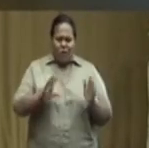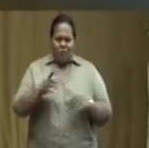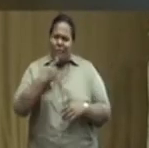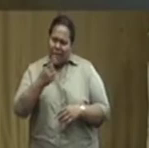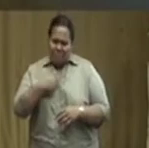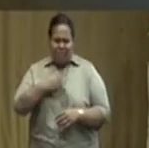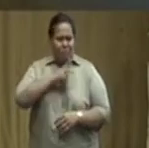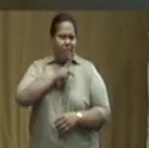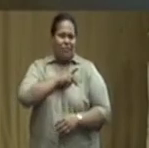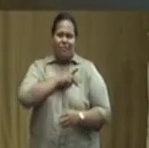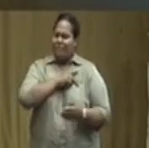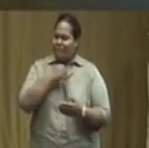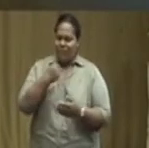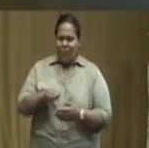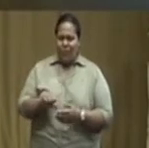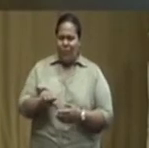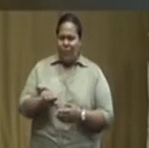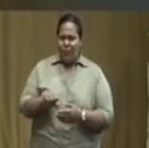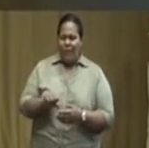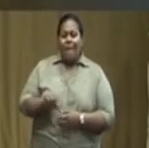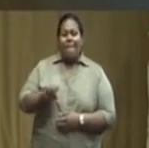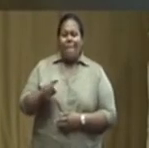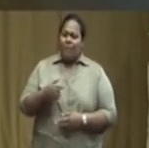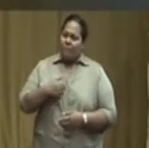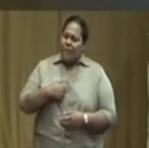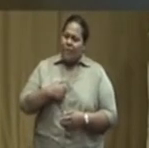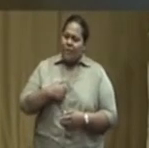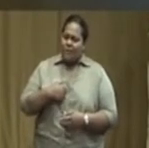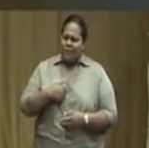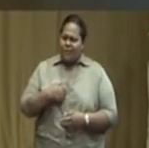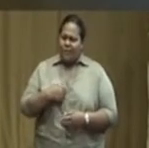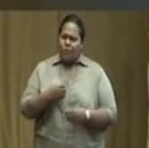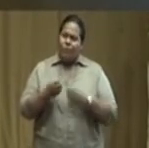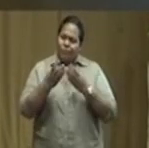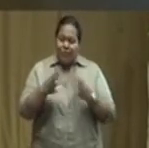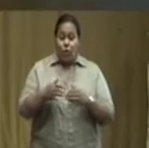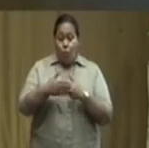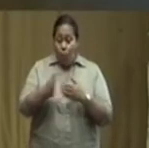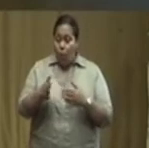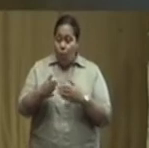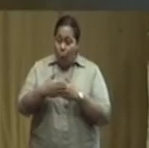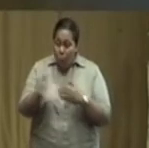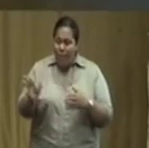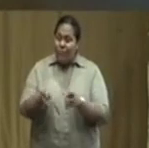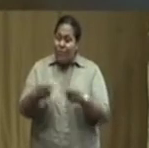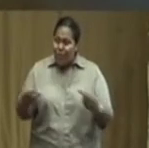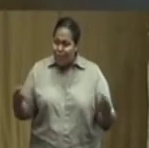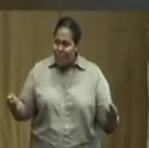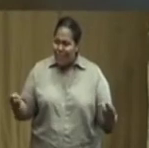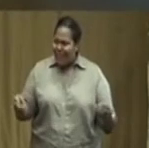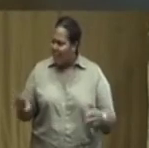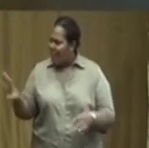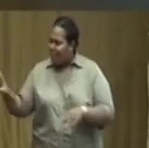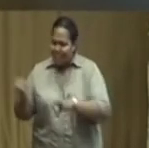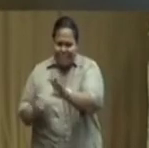gifted teacher, but rather just to show that being open to using other material from elsewhere and to taking ideas from elsewhere